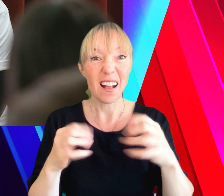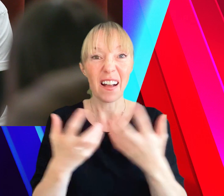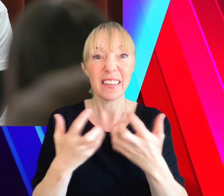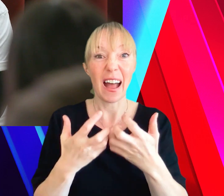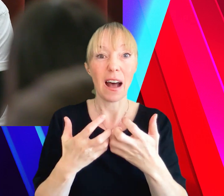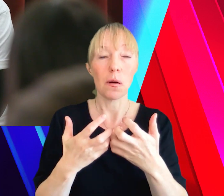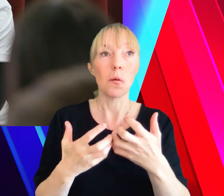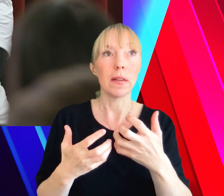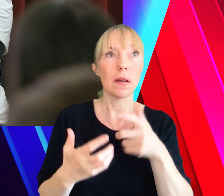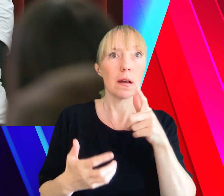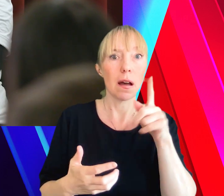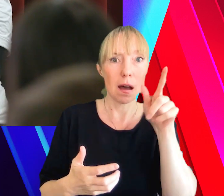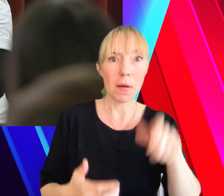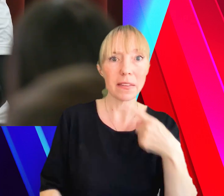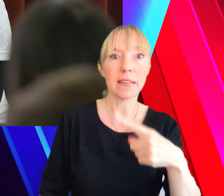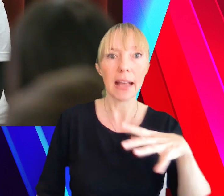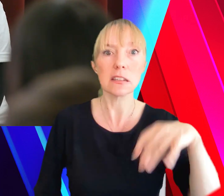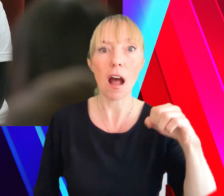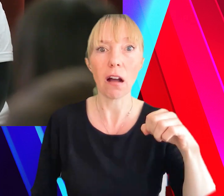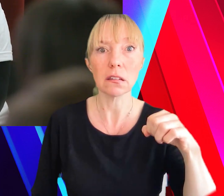with start, and then like the person